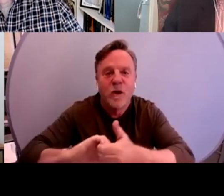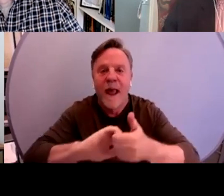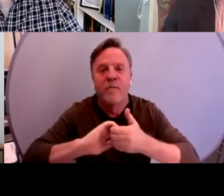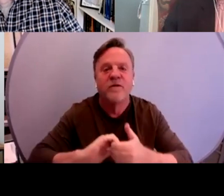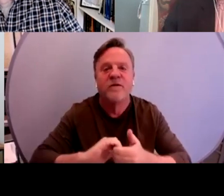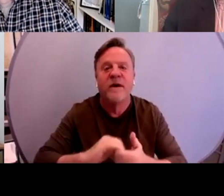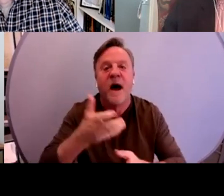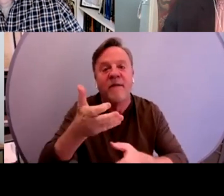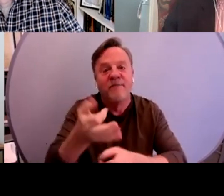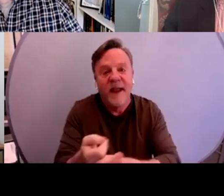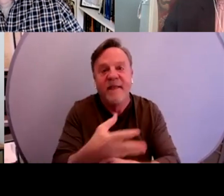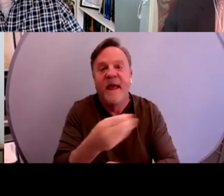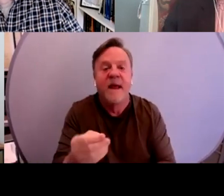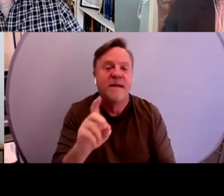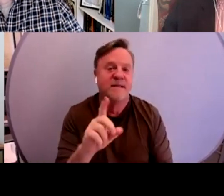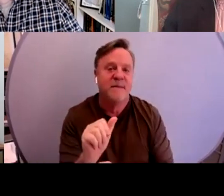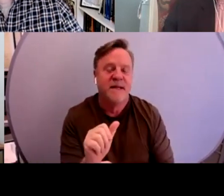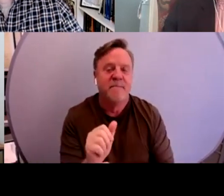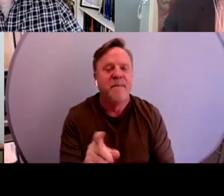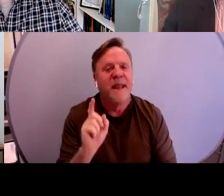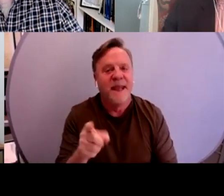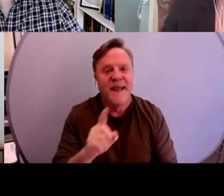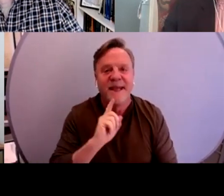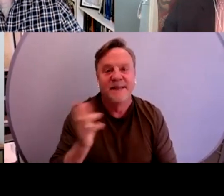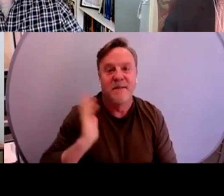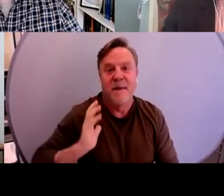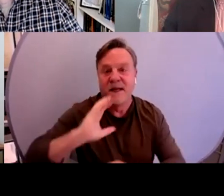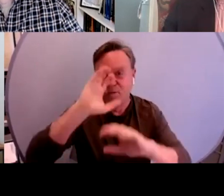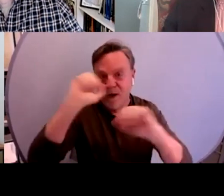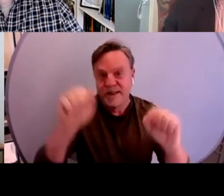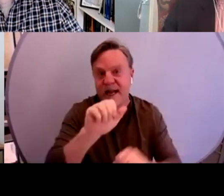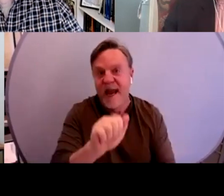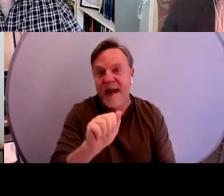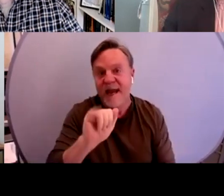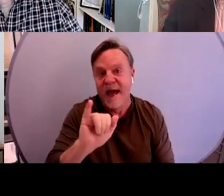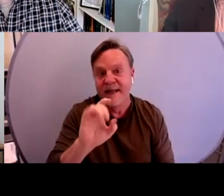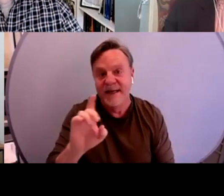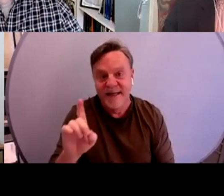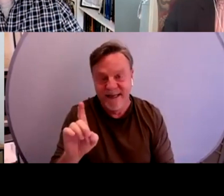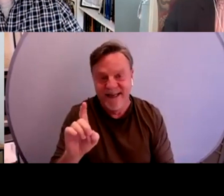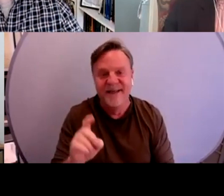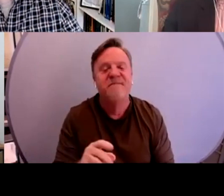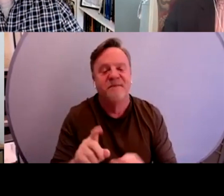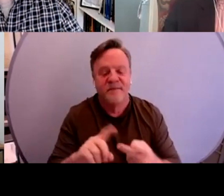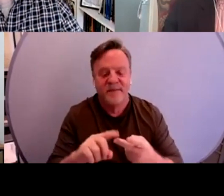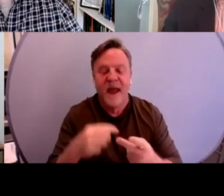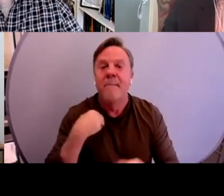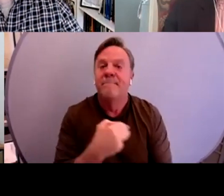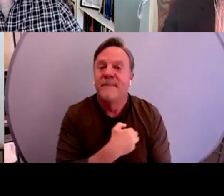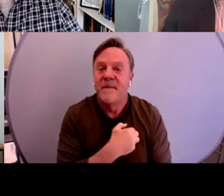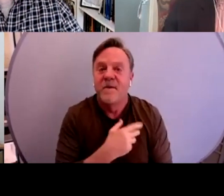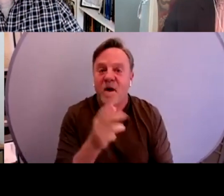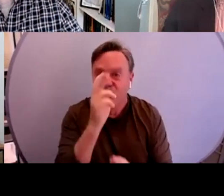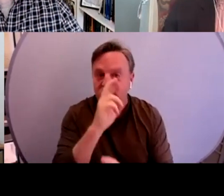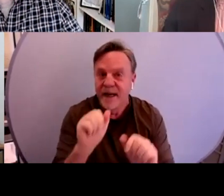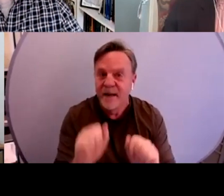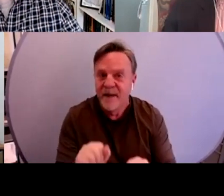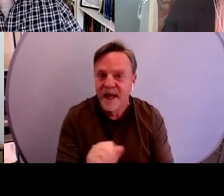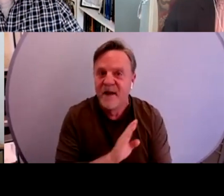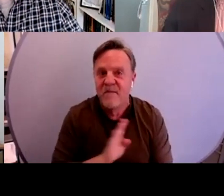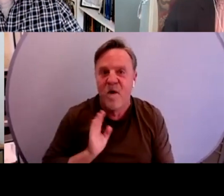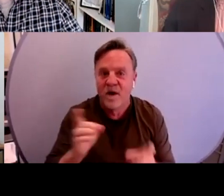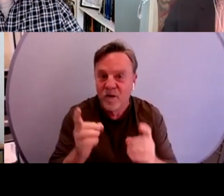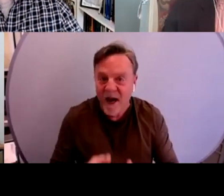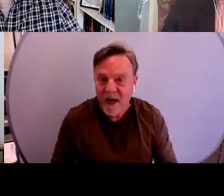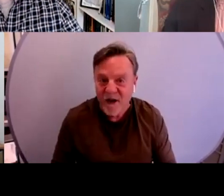and Disability. Bill is a past president of AAIDD. He is a member of Respectability's board of